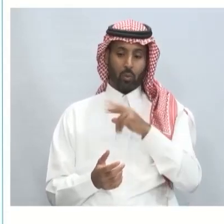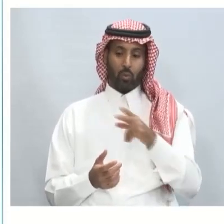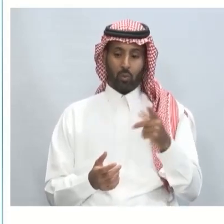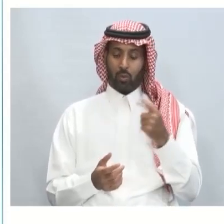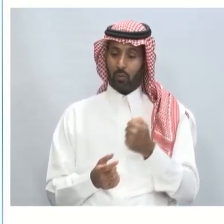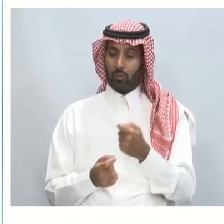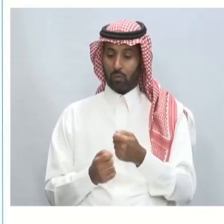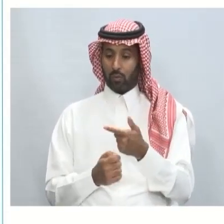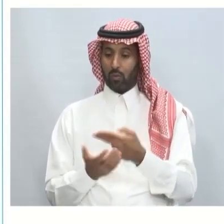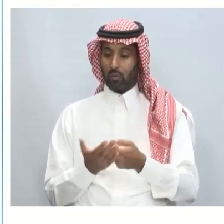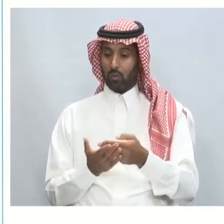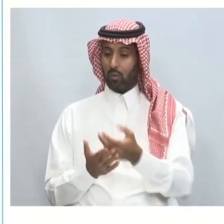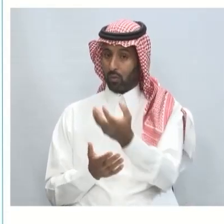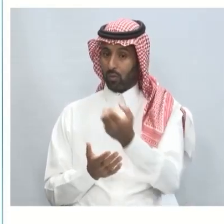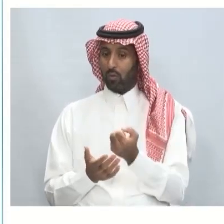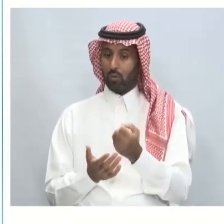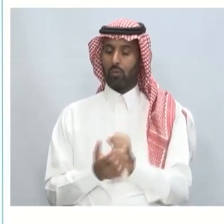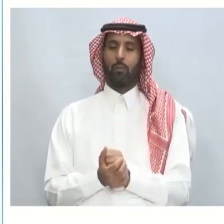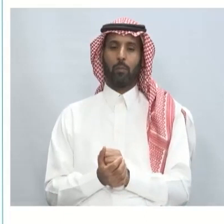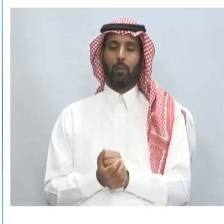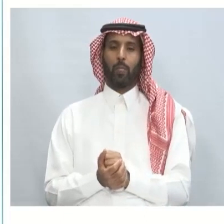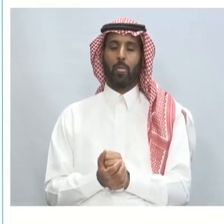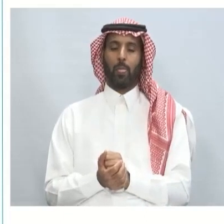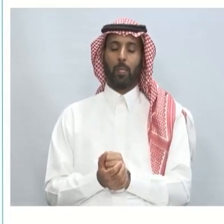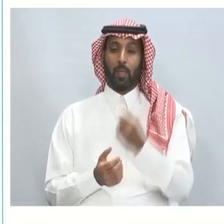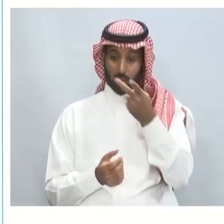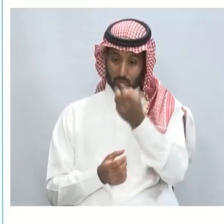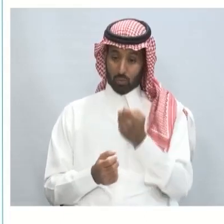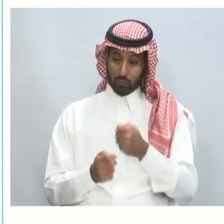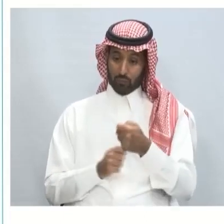of do you hope to earn? So what kind of what?